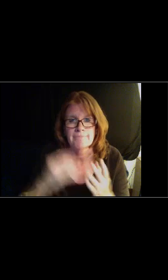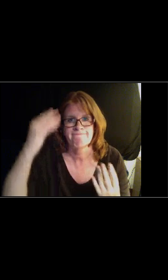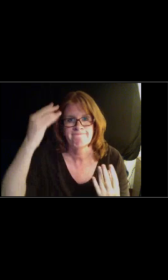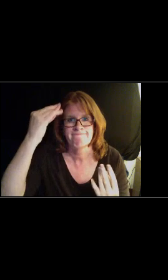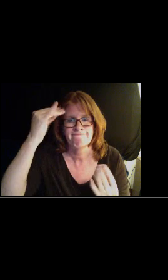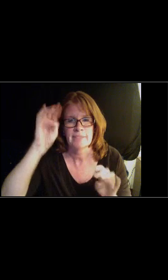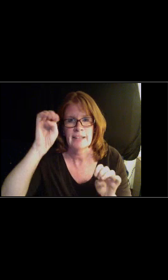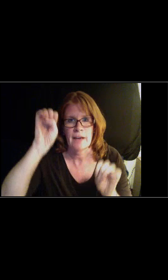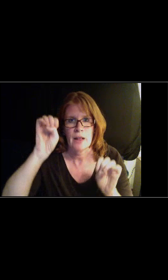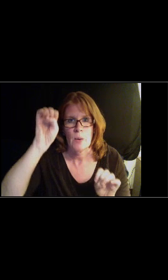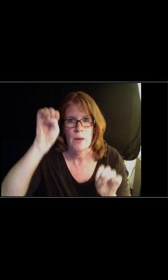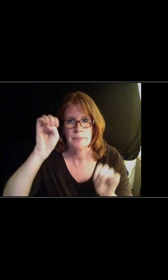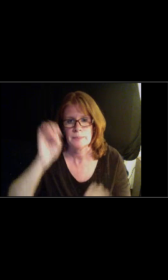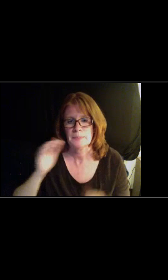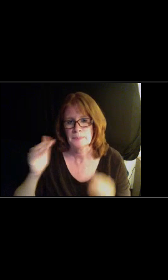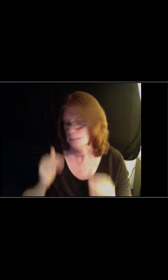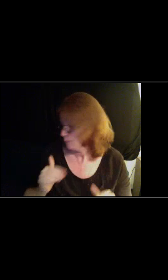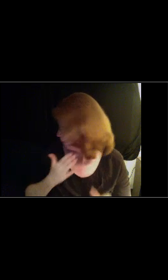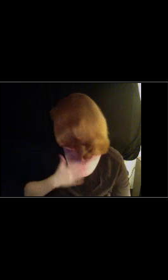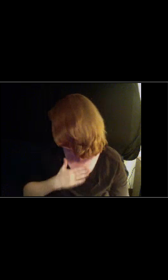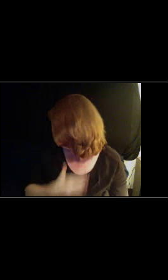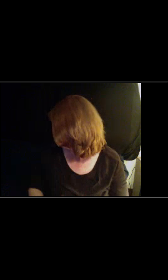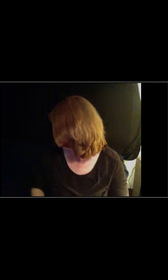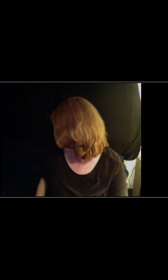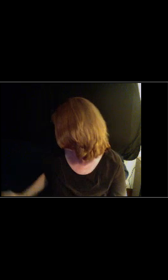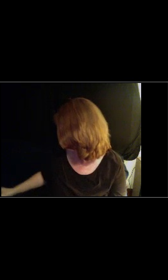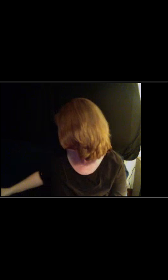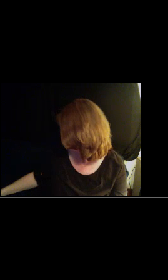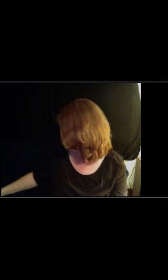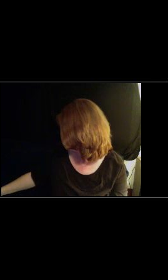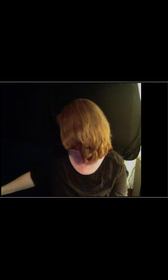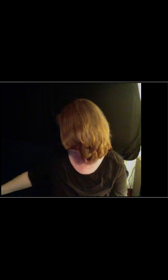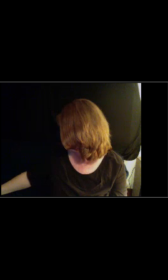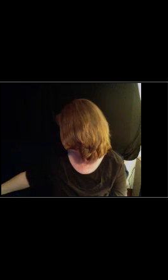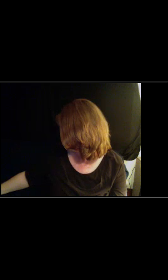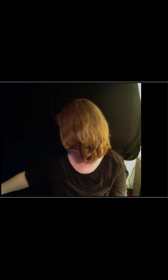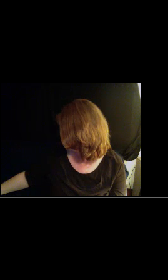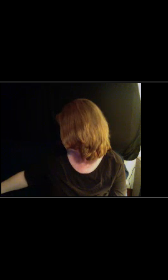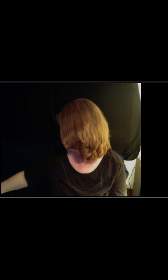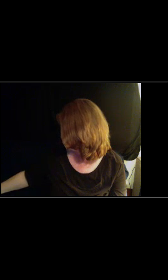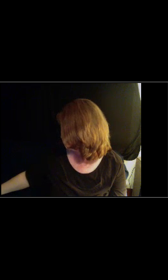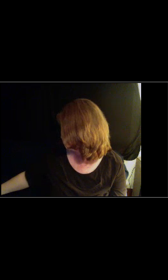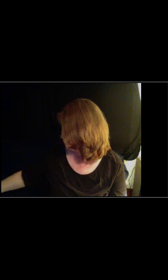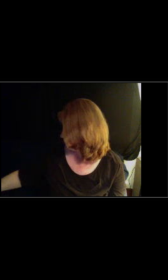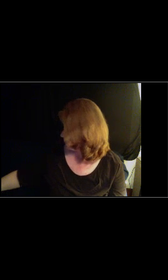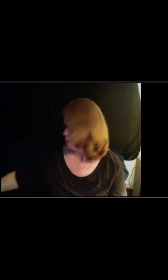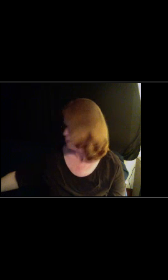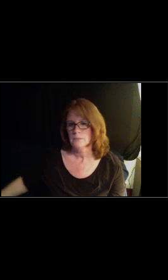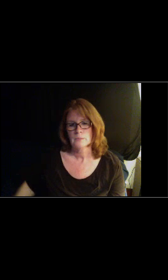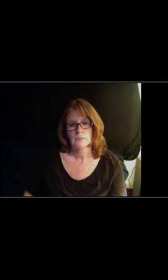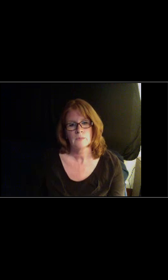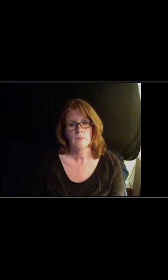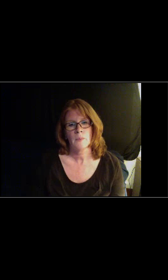the participants. Again, it requires thinking and evaluative approach to our